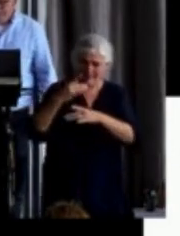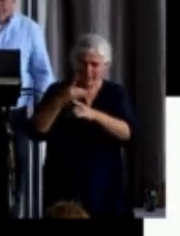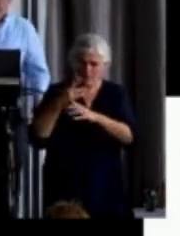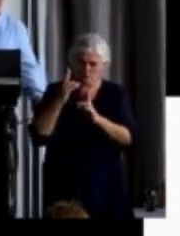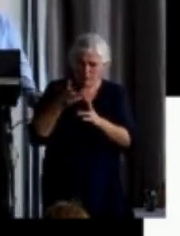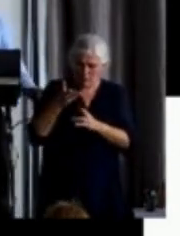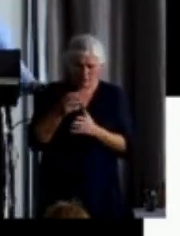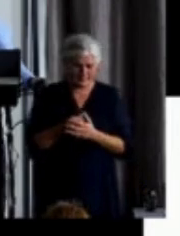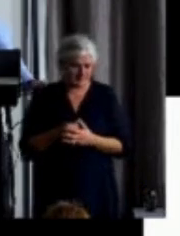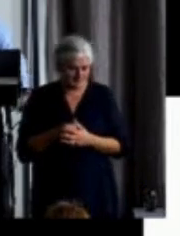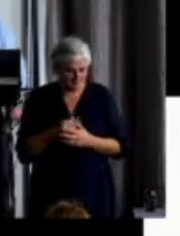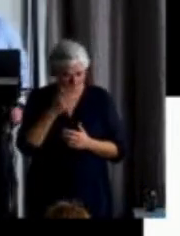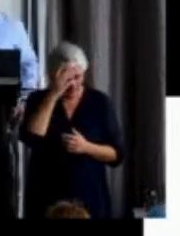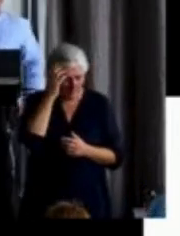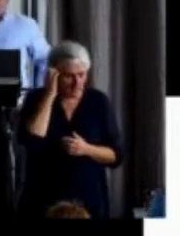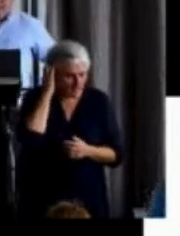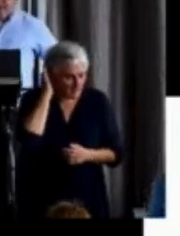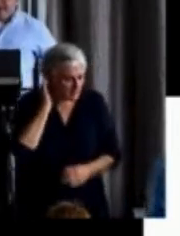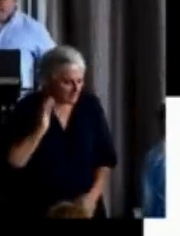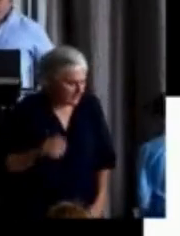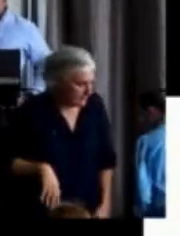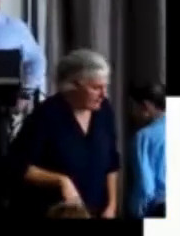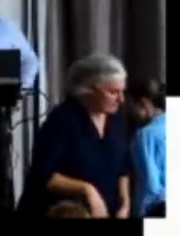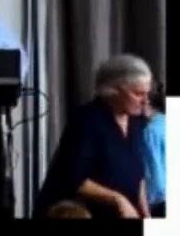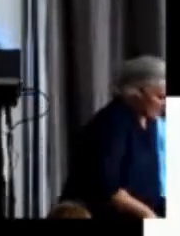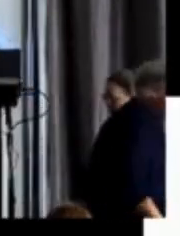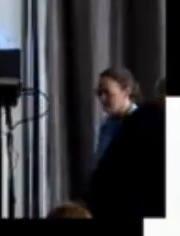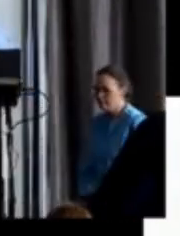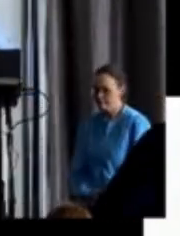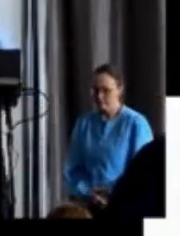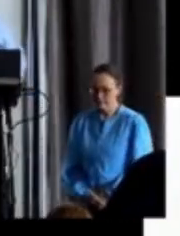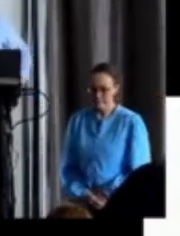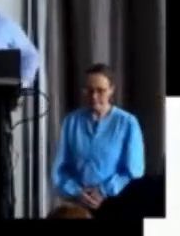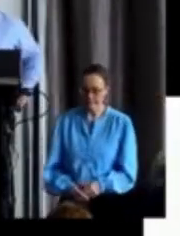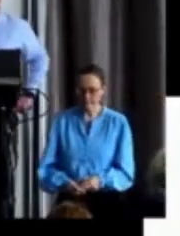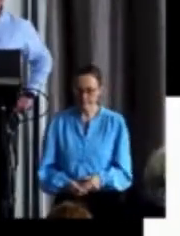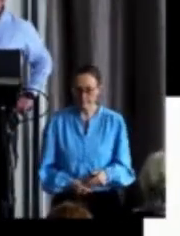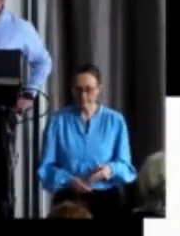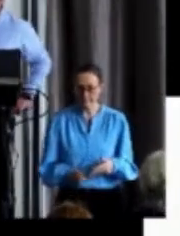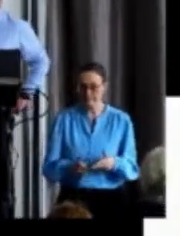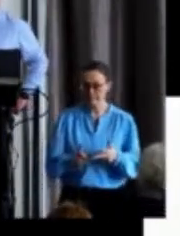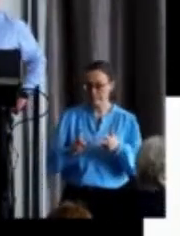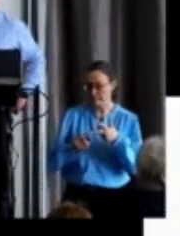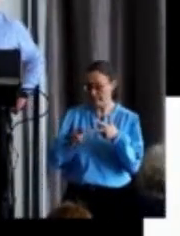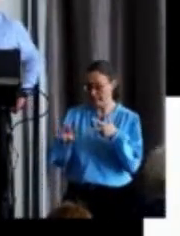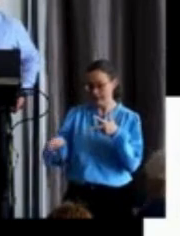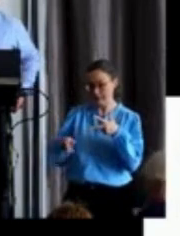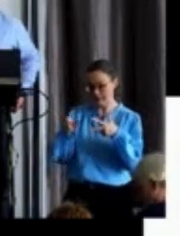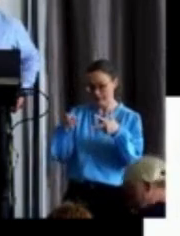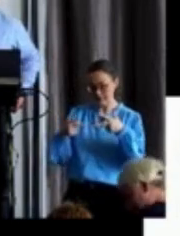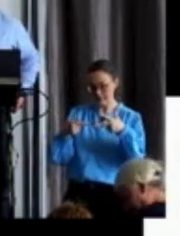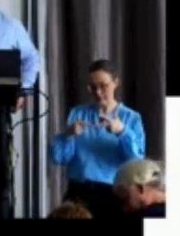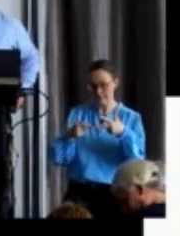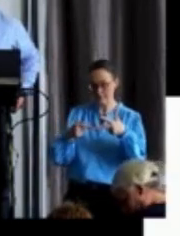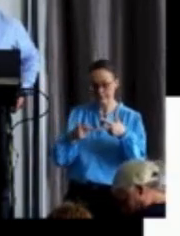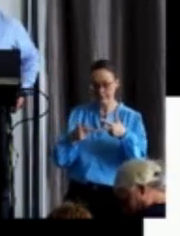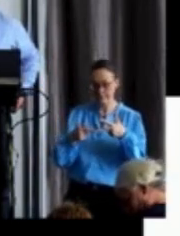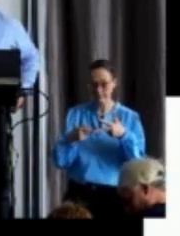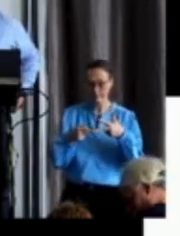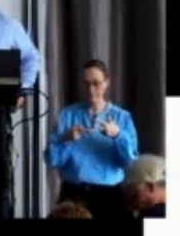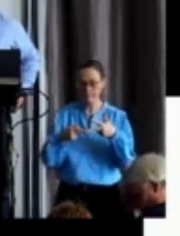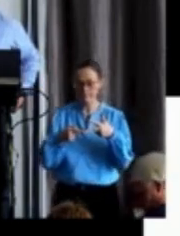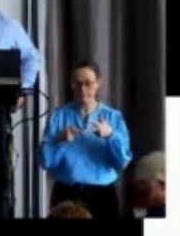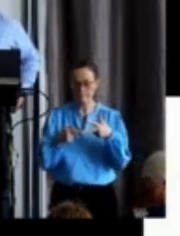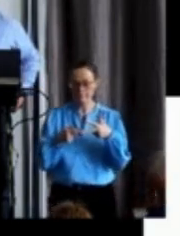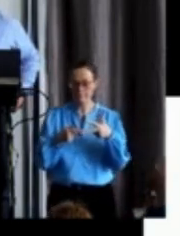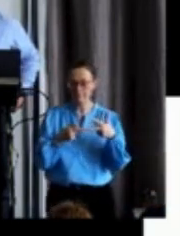appropriately, if you like. And then the next vignette is really, and the case study tells